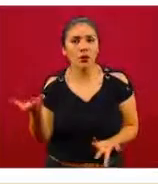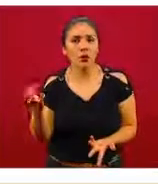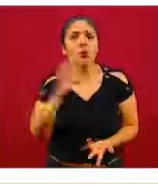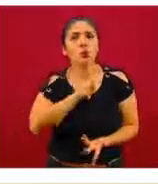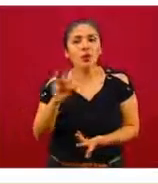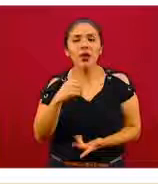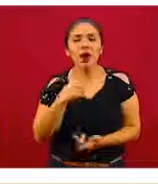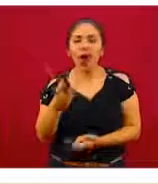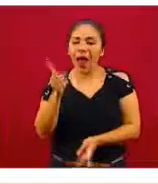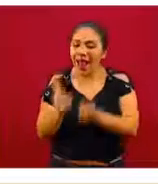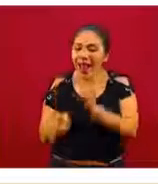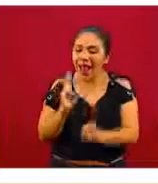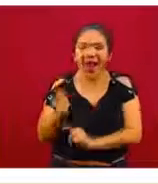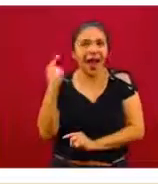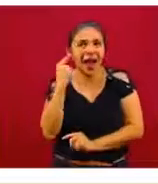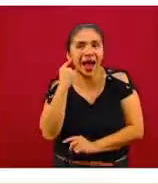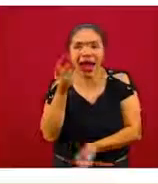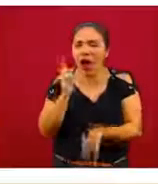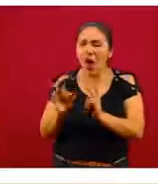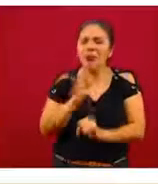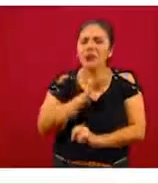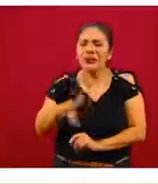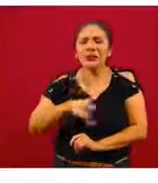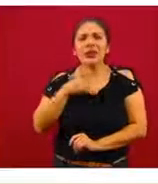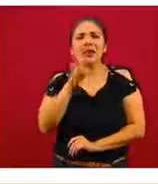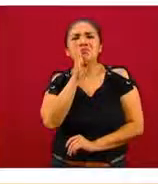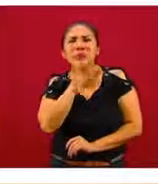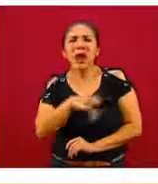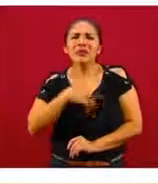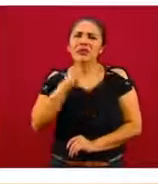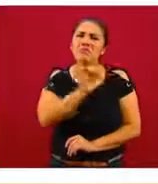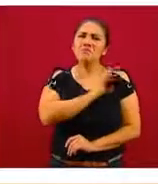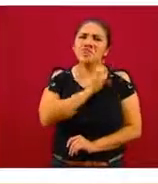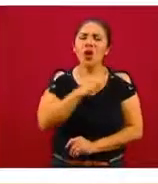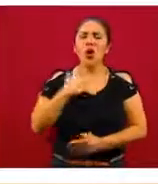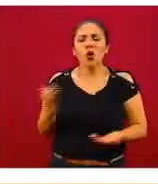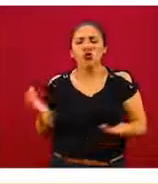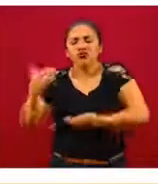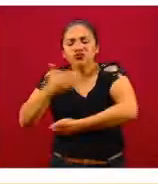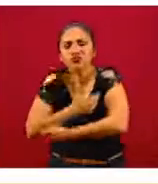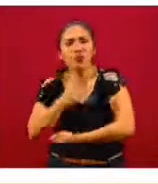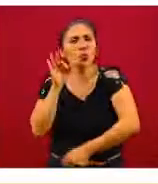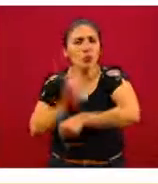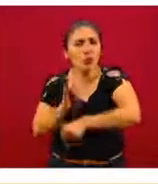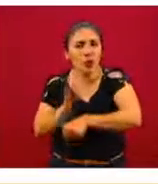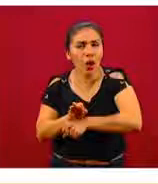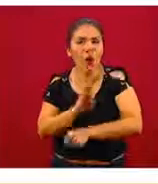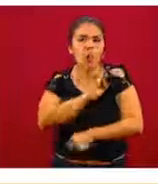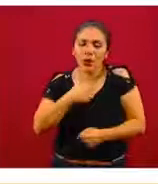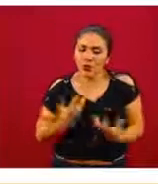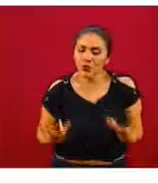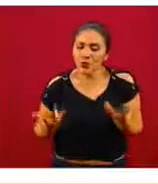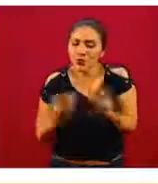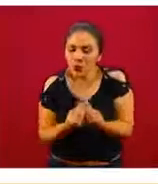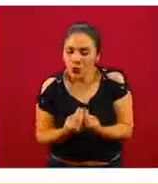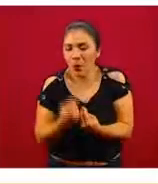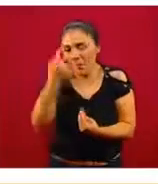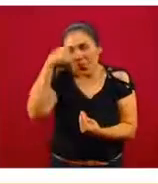exercise, that we can listen to them and console them, assuage their